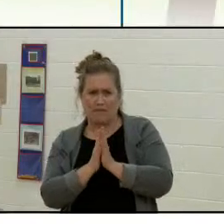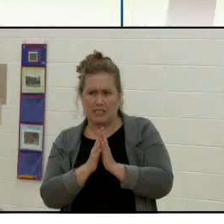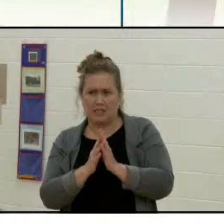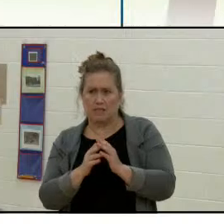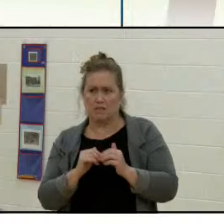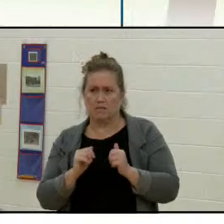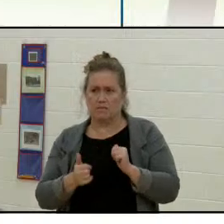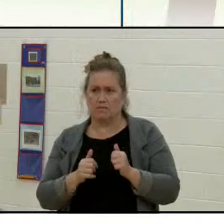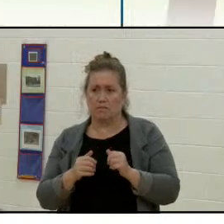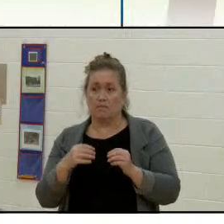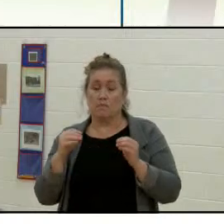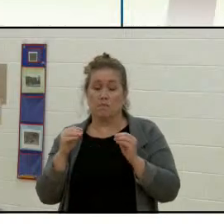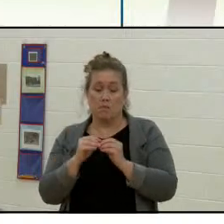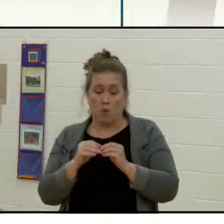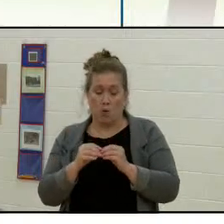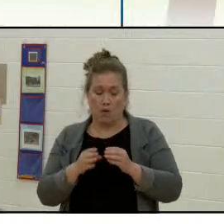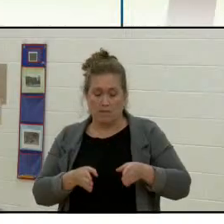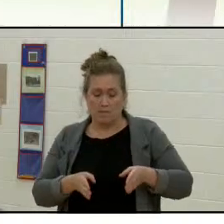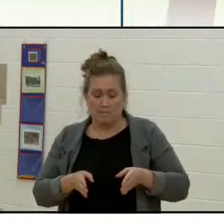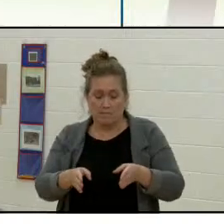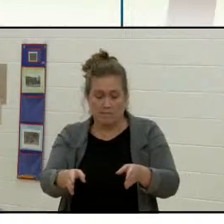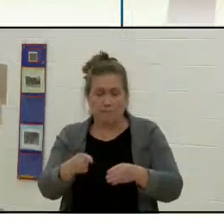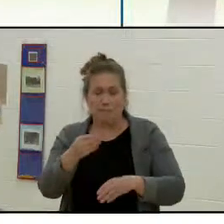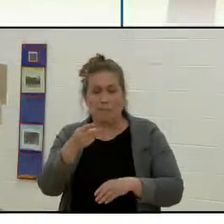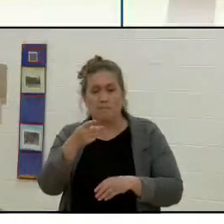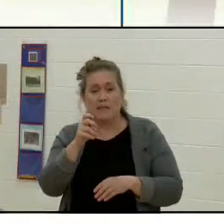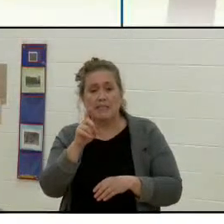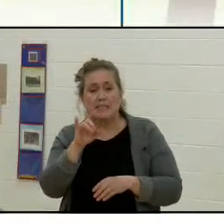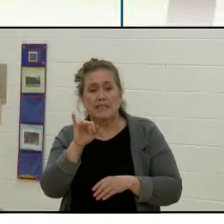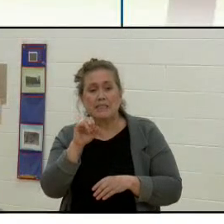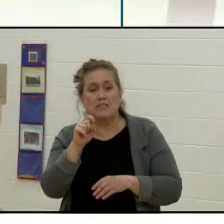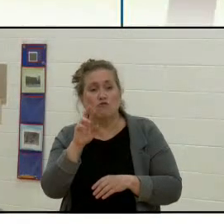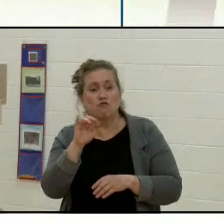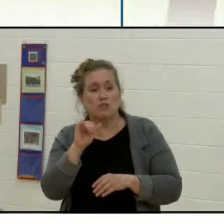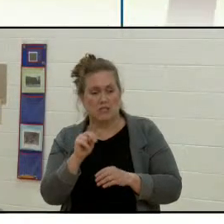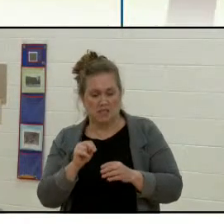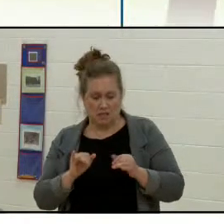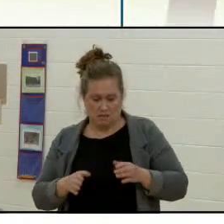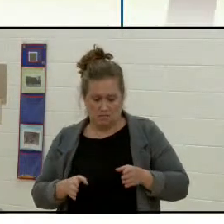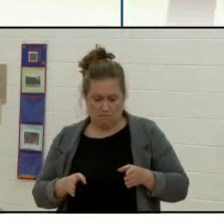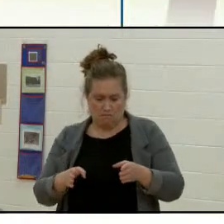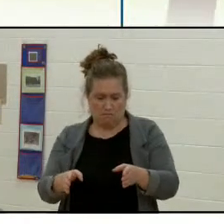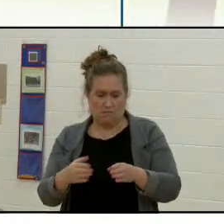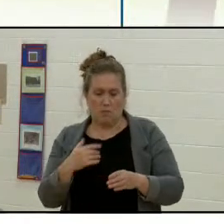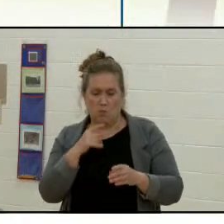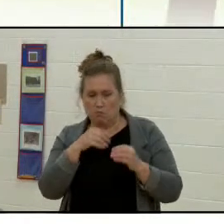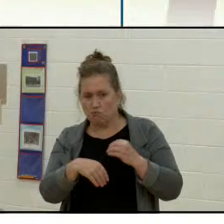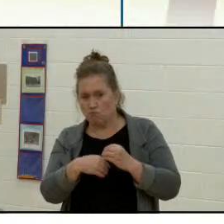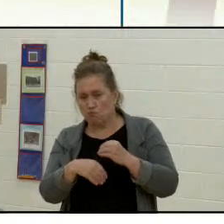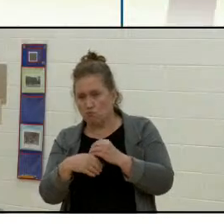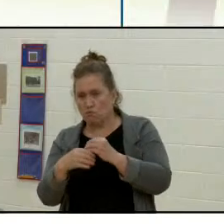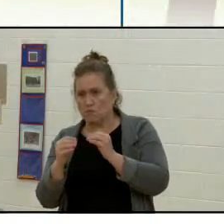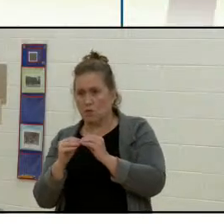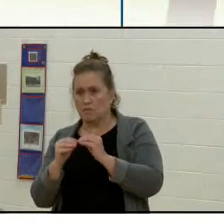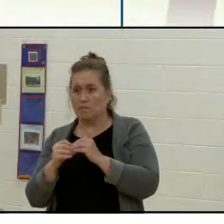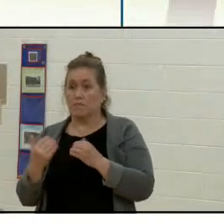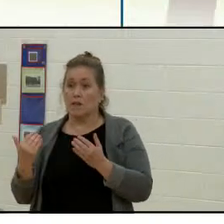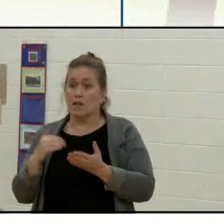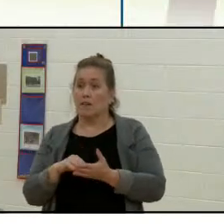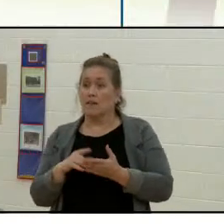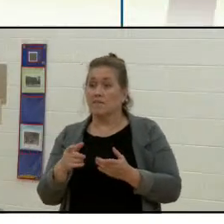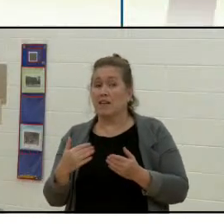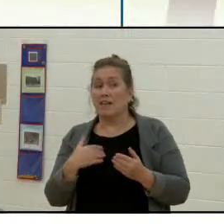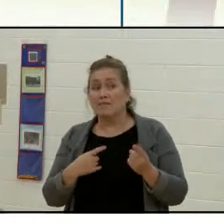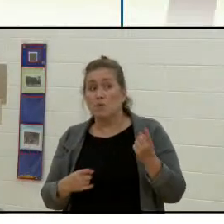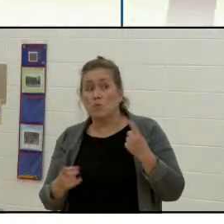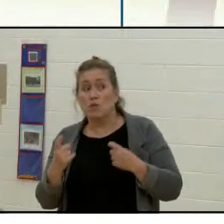again to improve pedestrian safety on the site. So again, if anyone wants to, raise their hand with any comments or questions